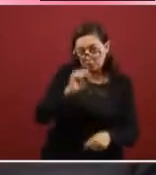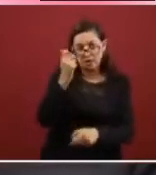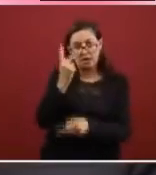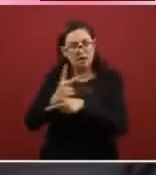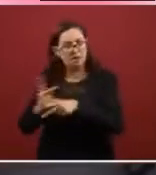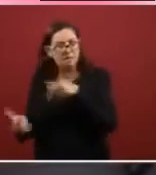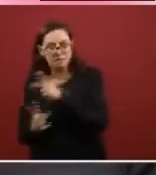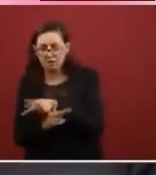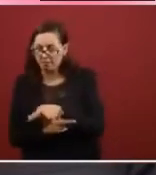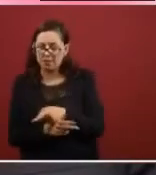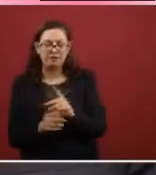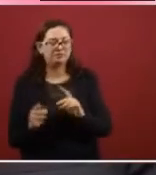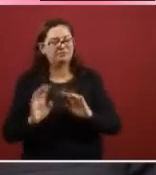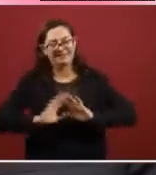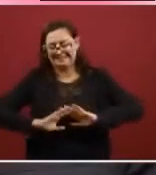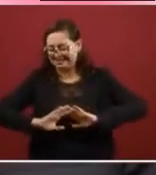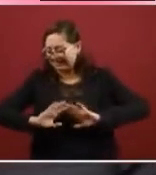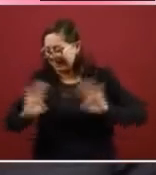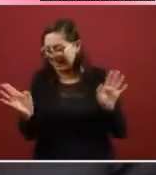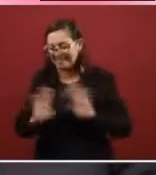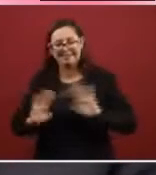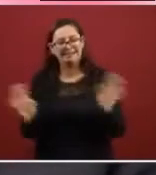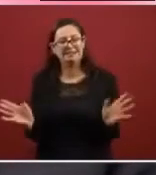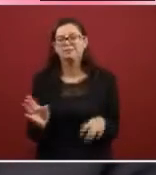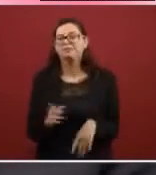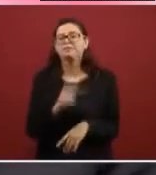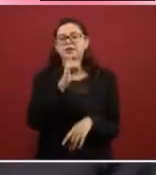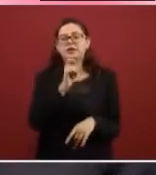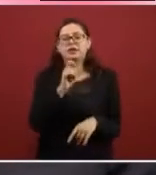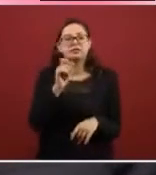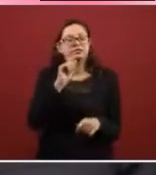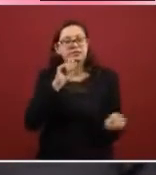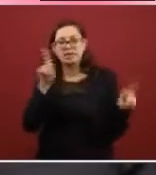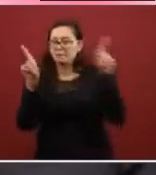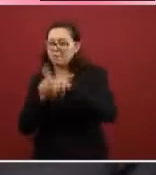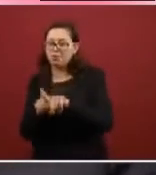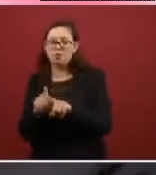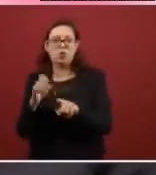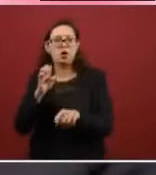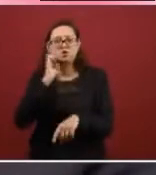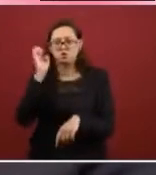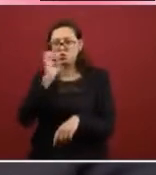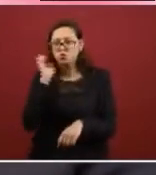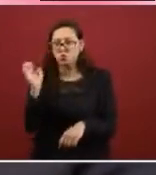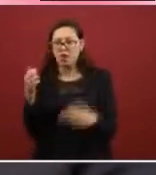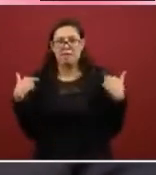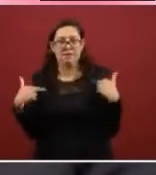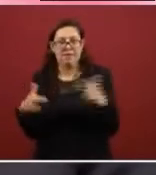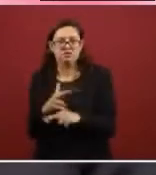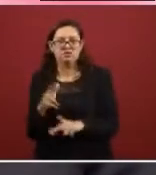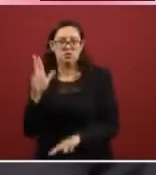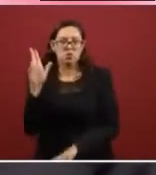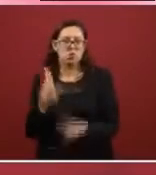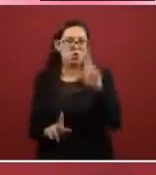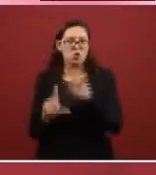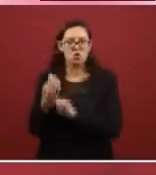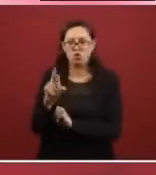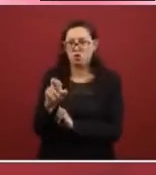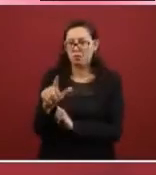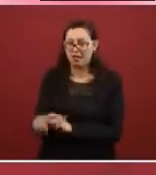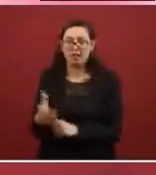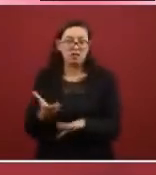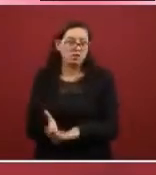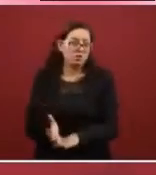es or este superior caso, in this case, ni normales, not normal que eso caracterizó schools. El periodo neoliberal,